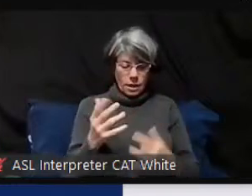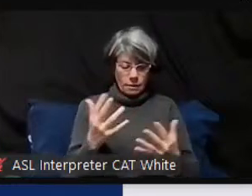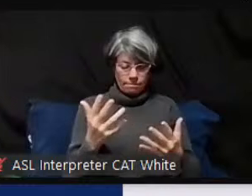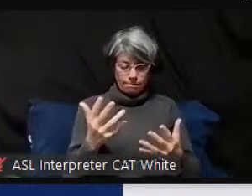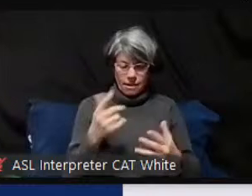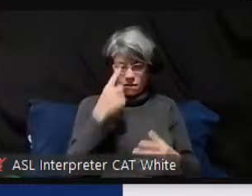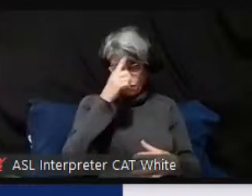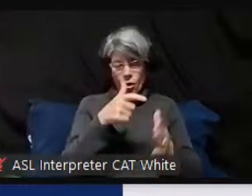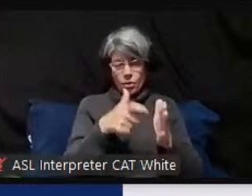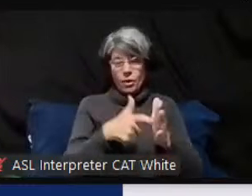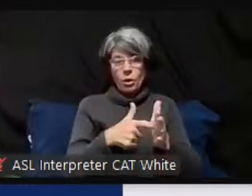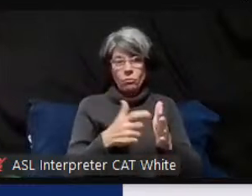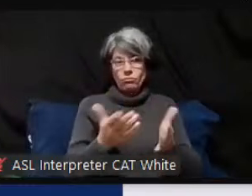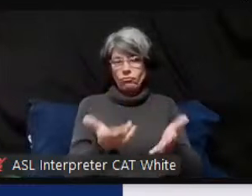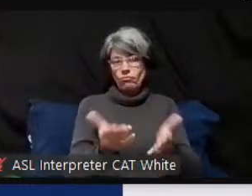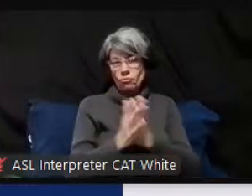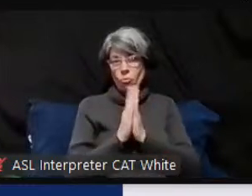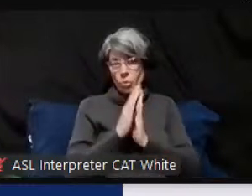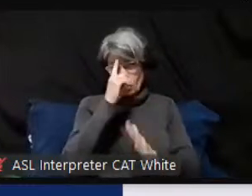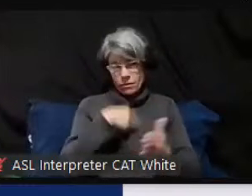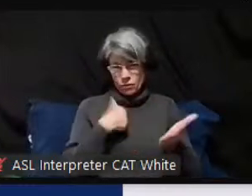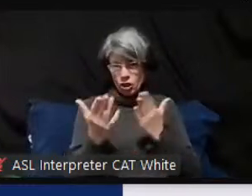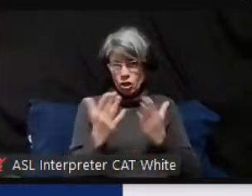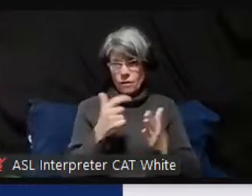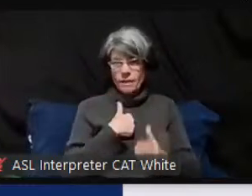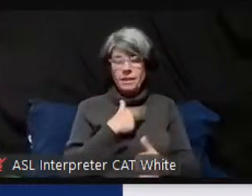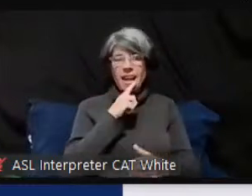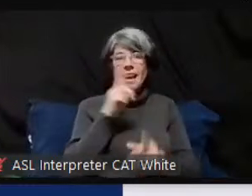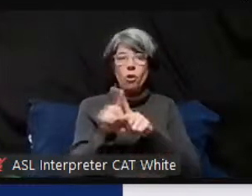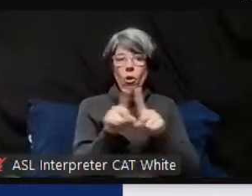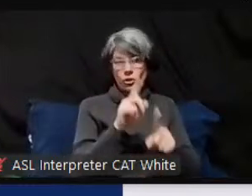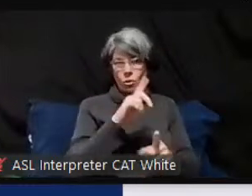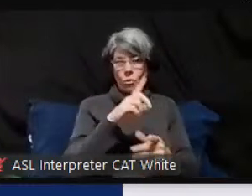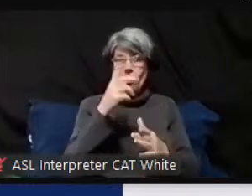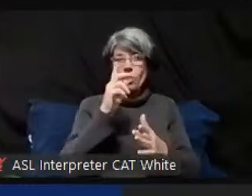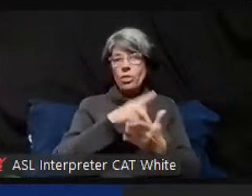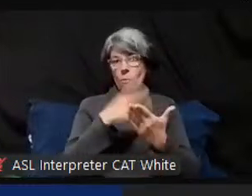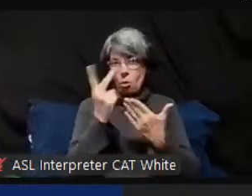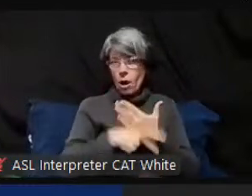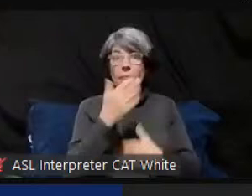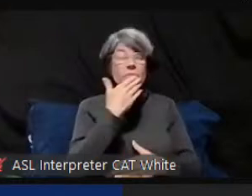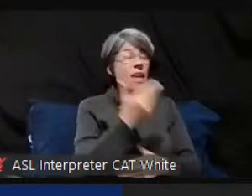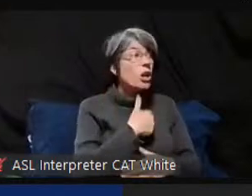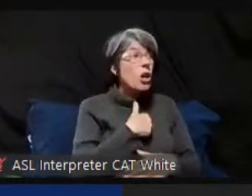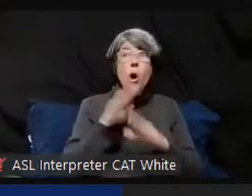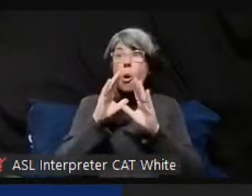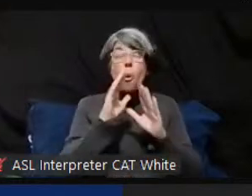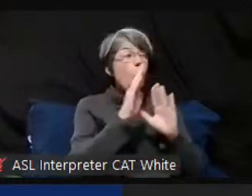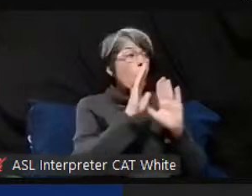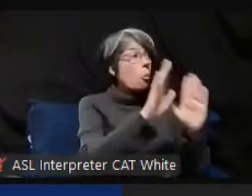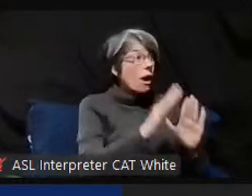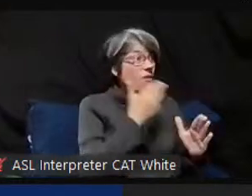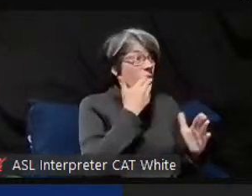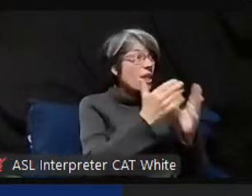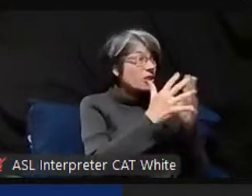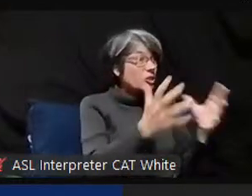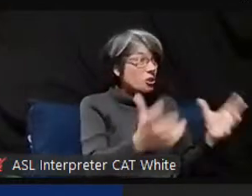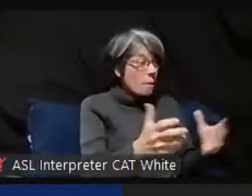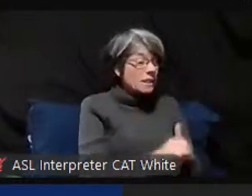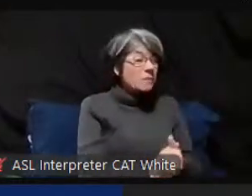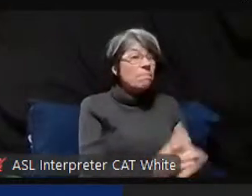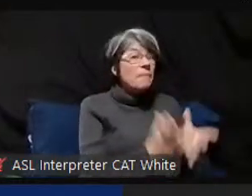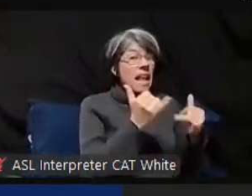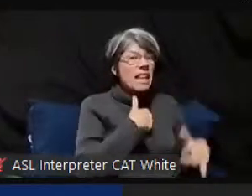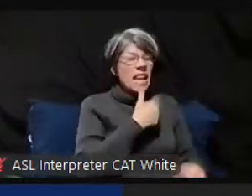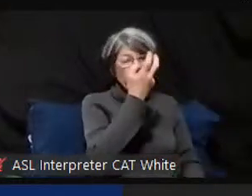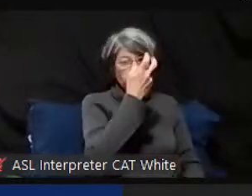the request for service and the text program. Thank you. Wonderful. Thank you very much. Now we